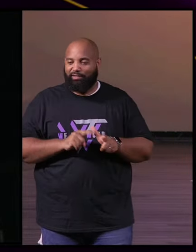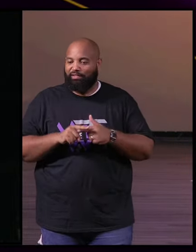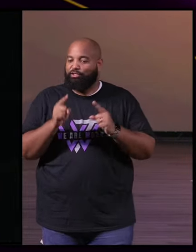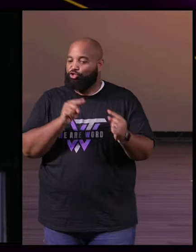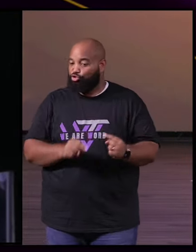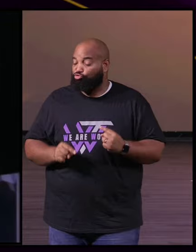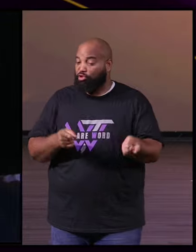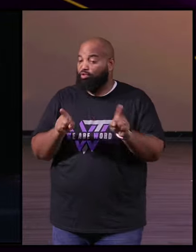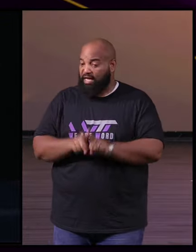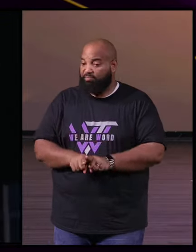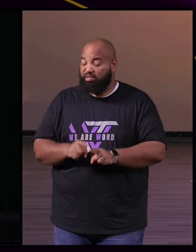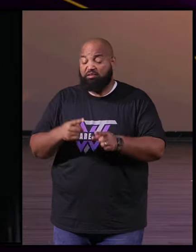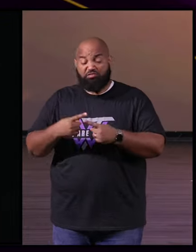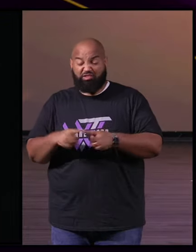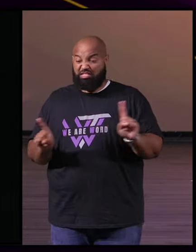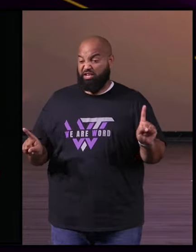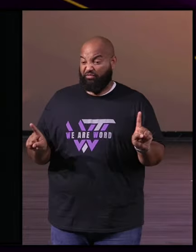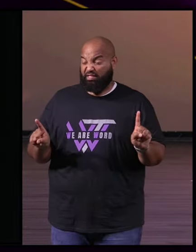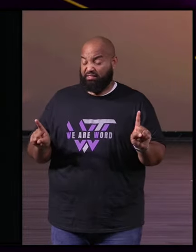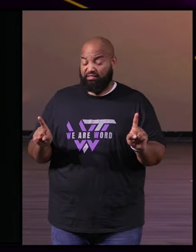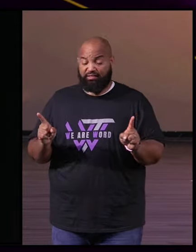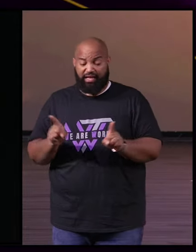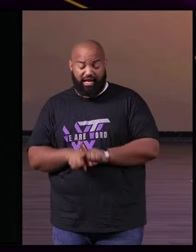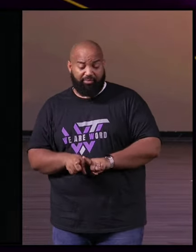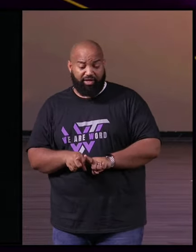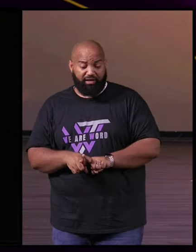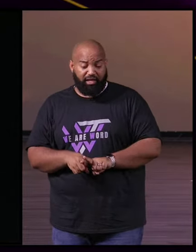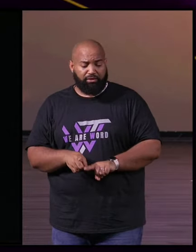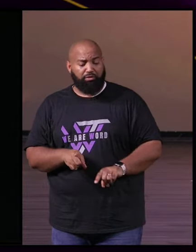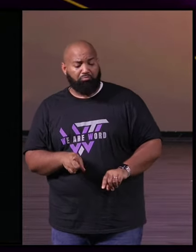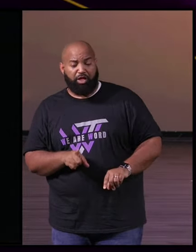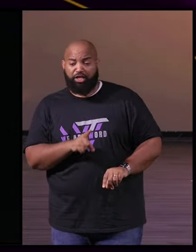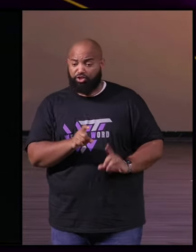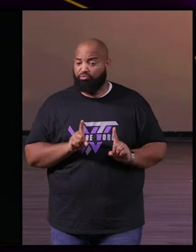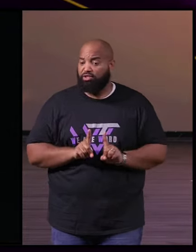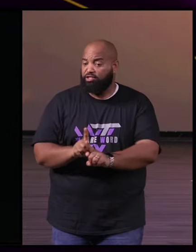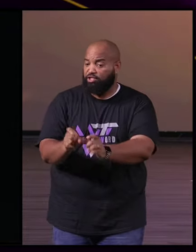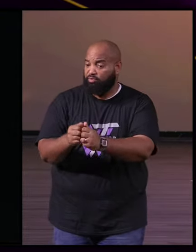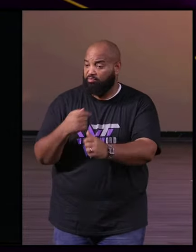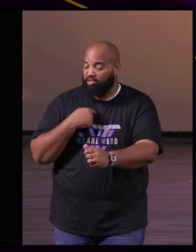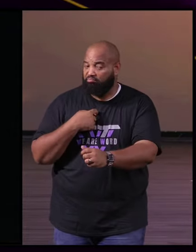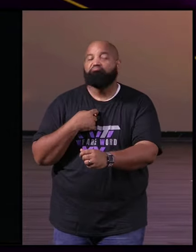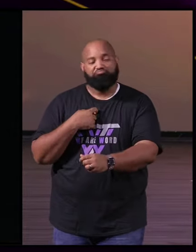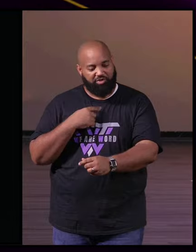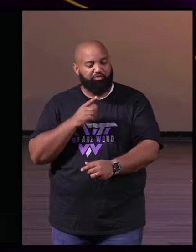I'm sorry, I'm trying to move on. I'm not gonna be much longer. It's homecoming Sunday. Y'all give me a little grace.